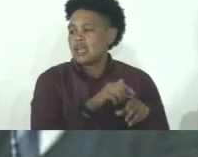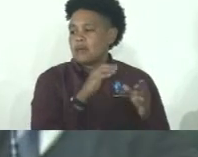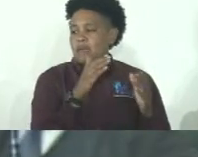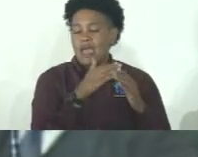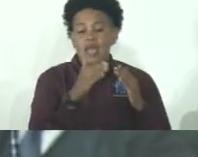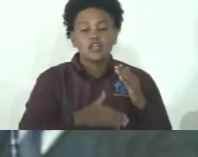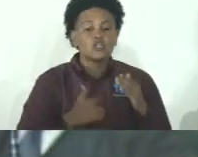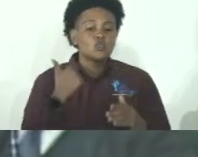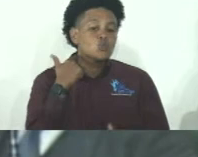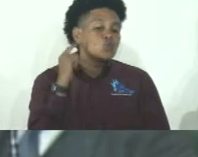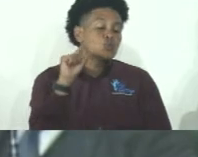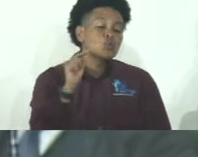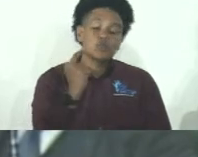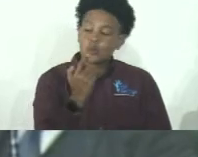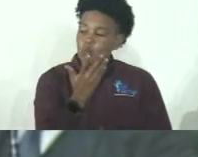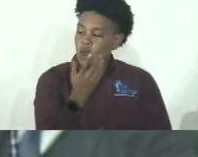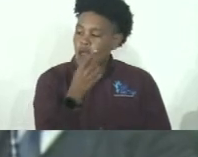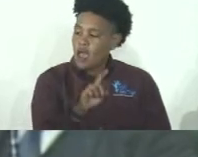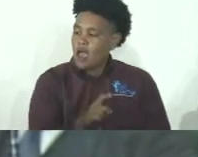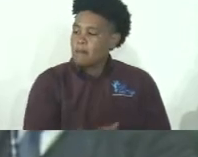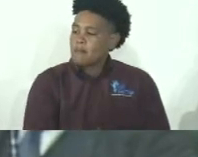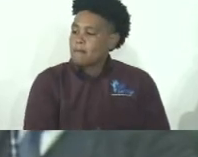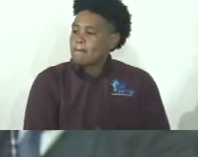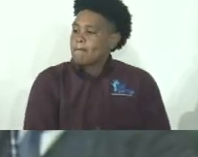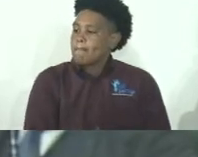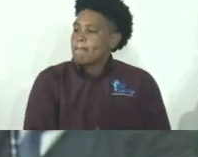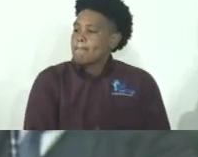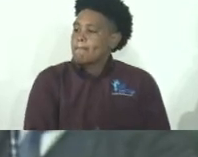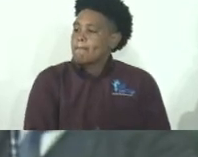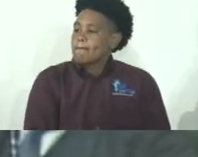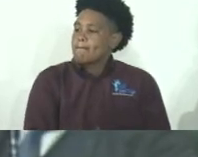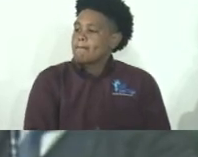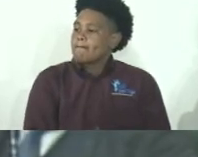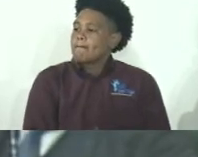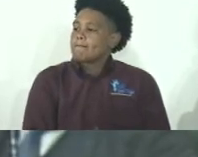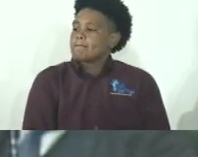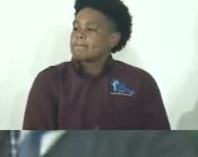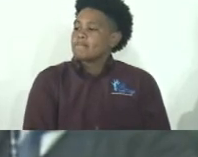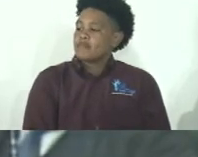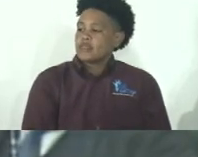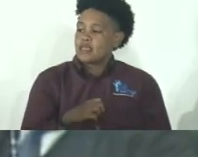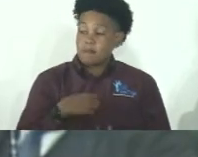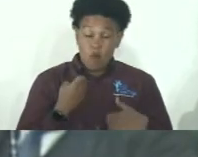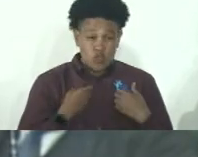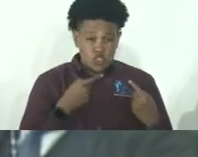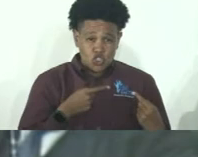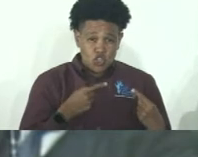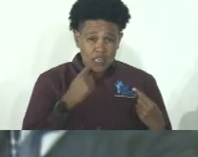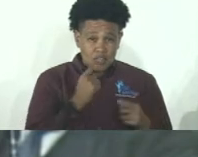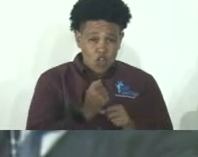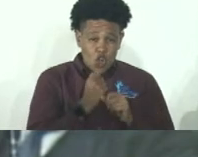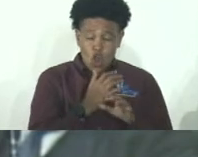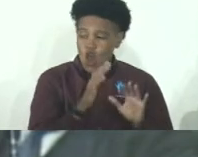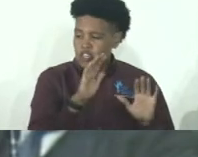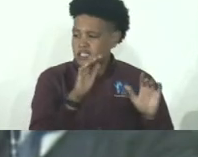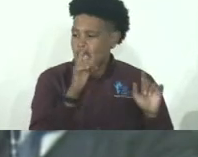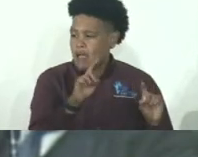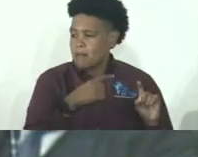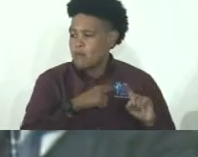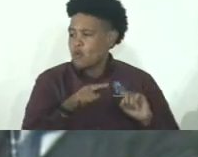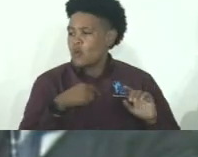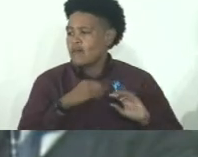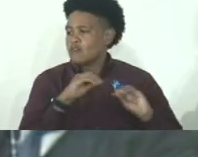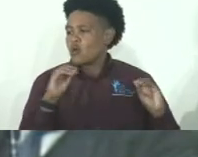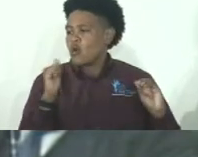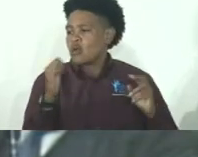2021. madam speaker we appreciate the emotional strain that this measure is causing but we have no other option at